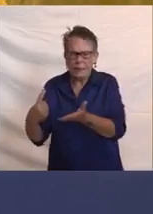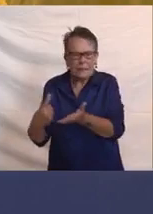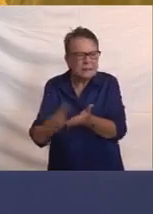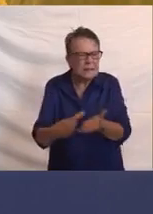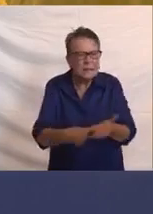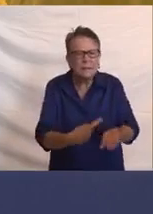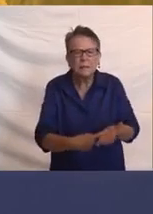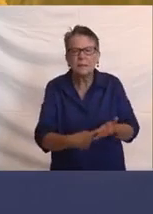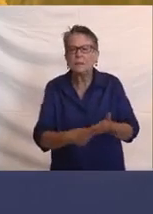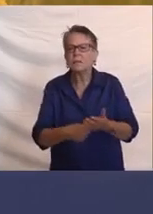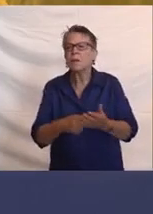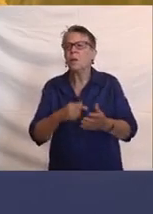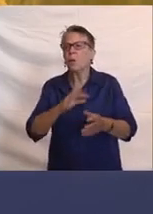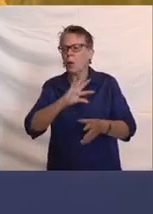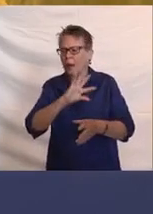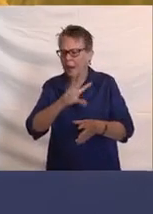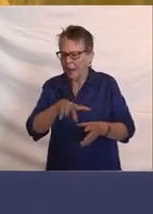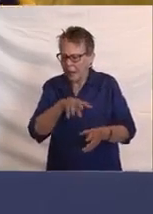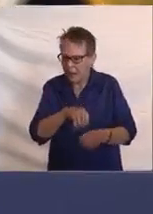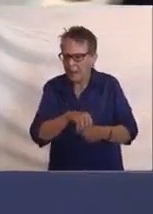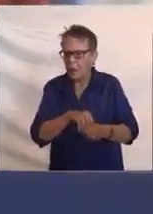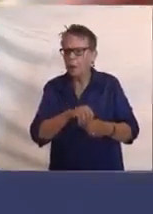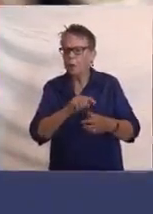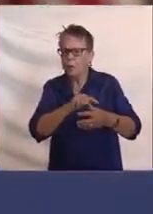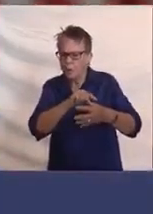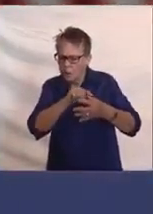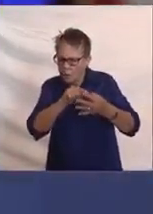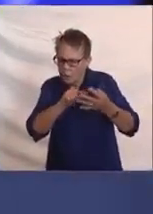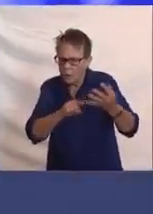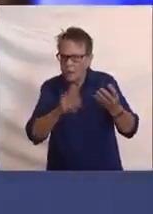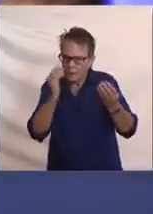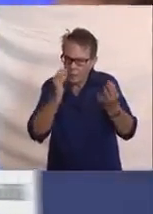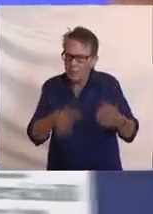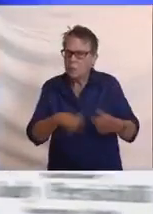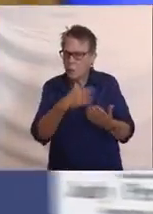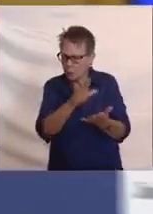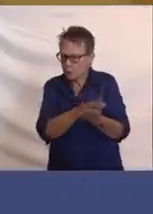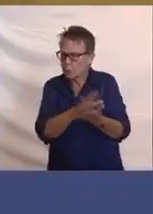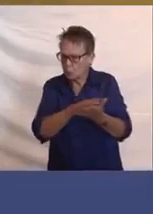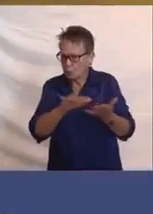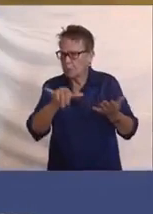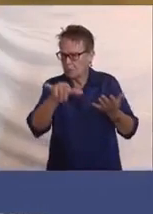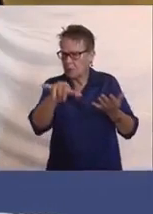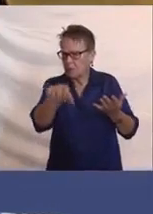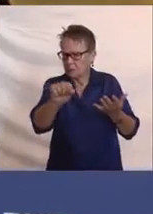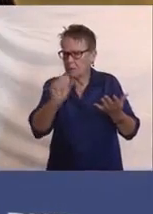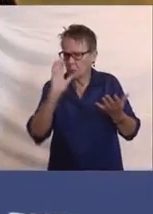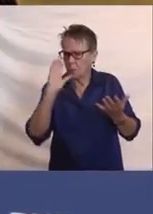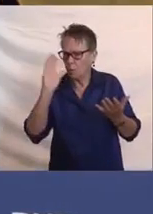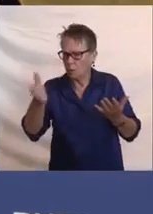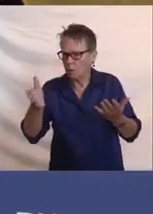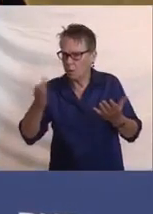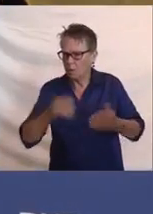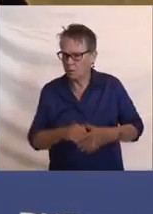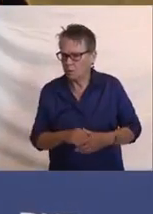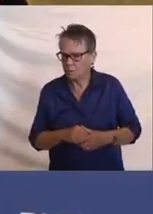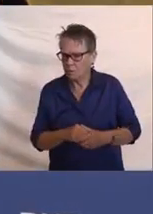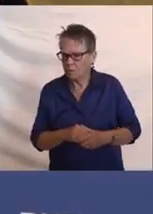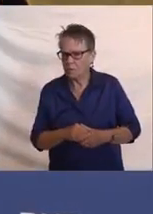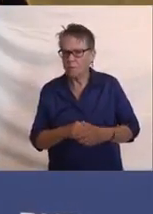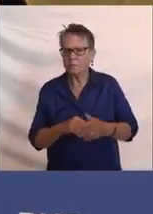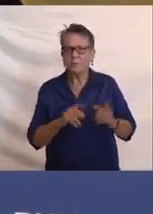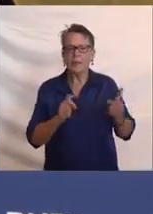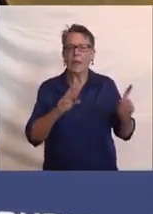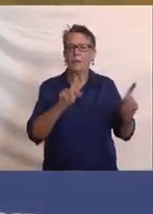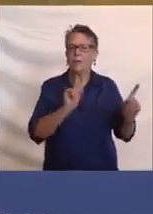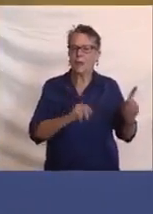virtual question as well, right? We're just awaiting additional review of the dashboard before it becomes publicly available.